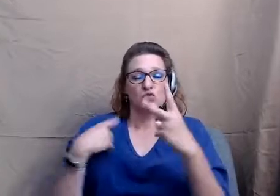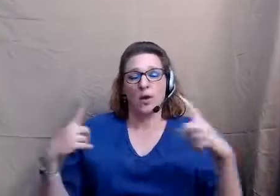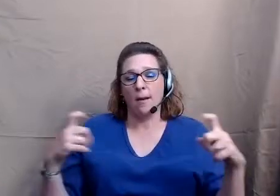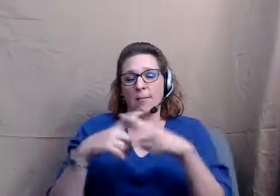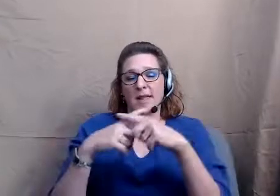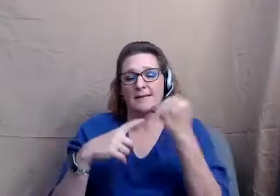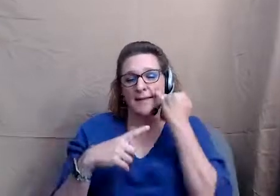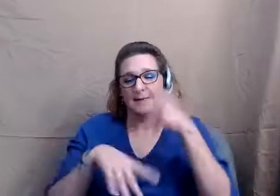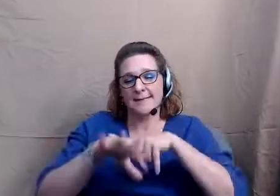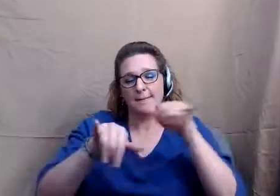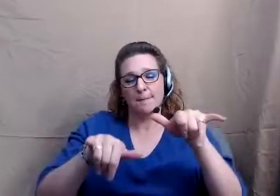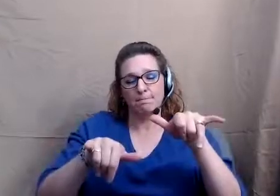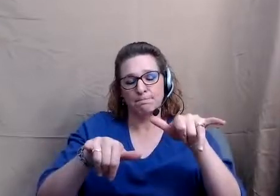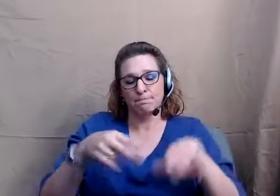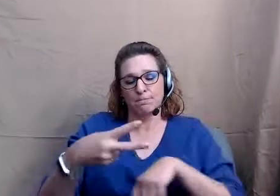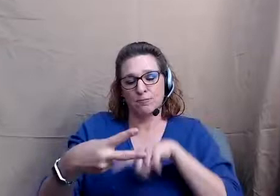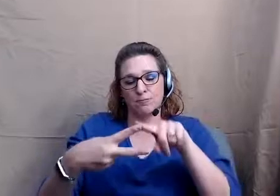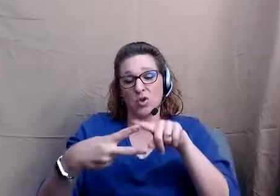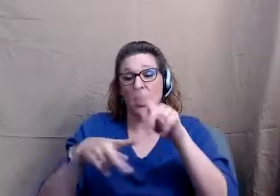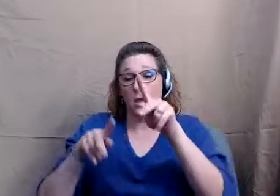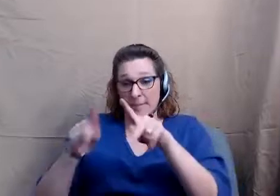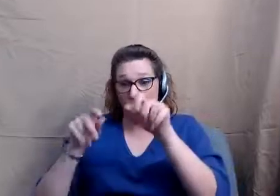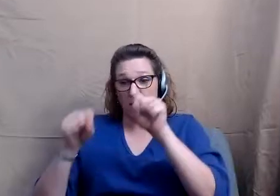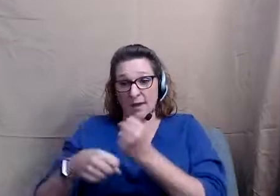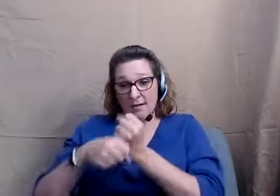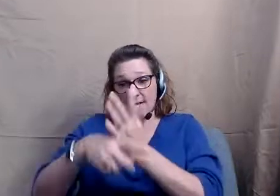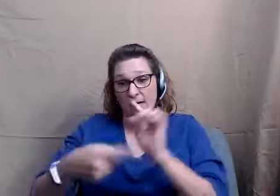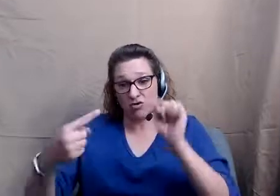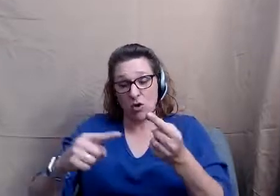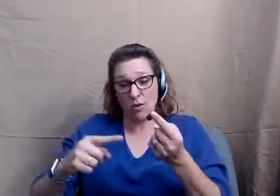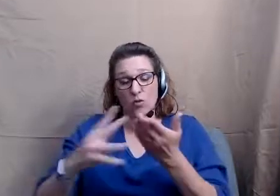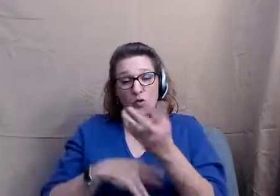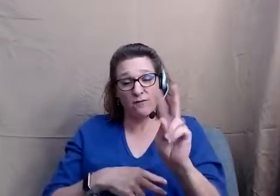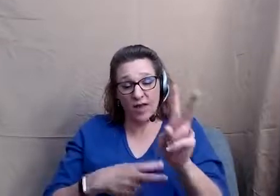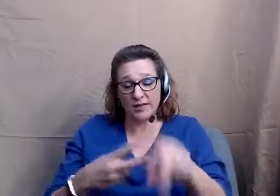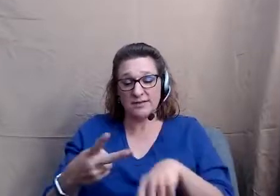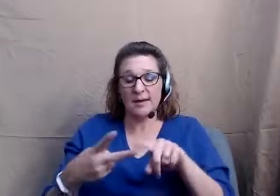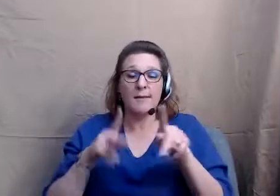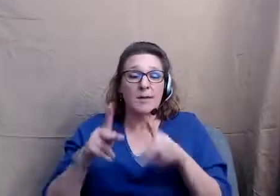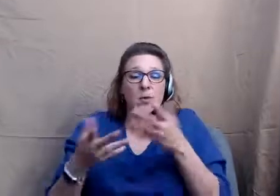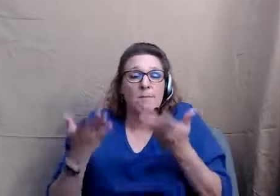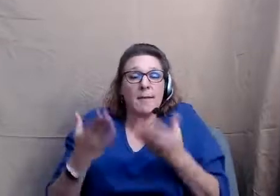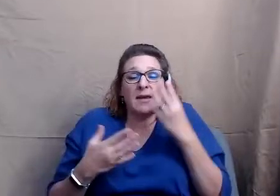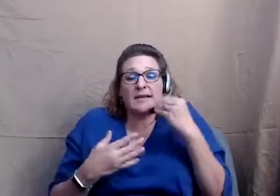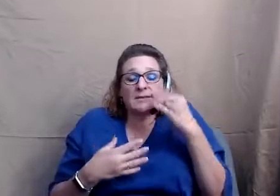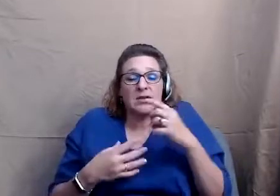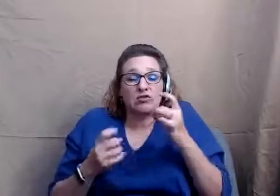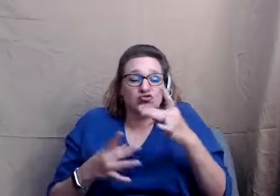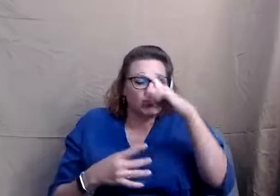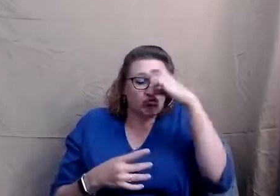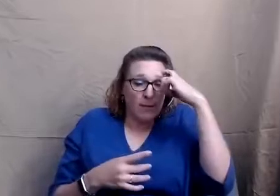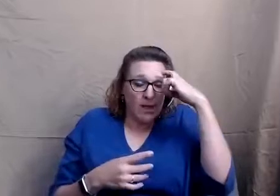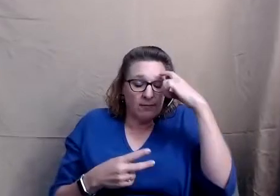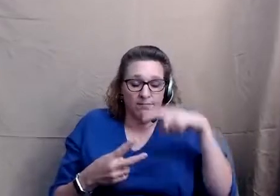in their hands at the same time. That people can do harm and use violence, and that people may have experienced trauma. So